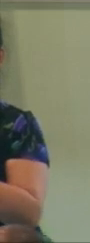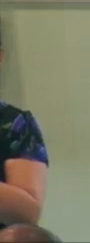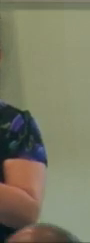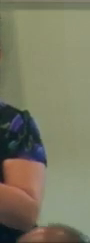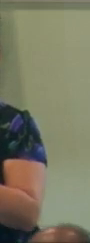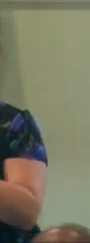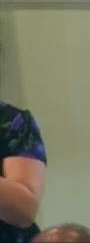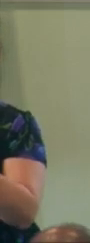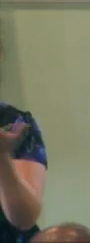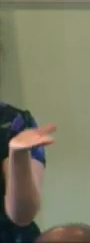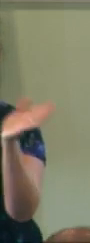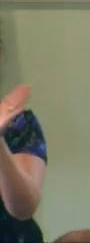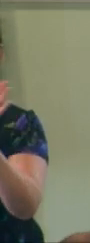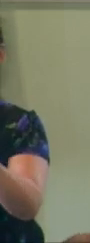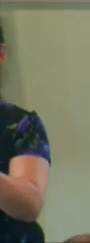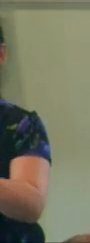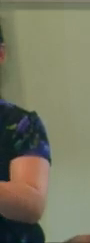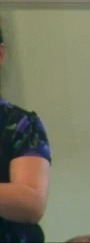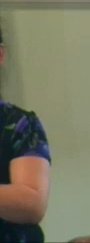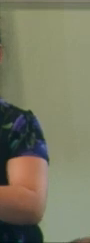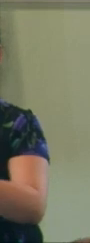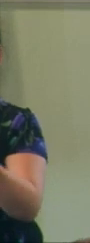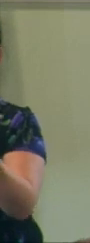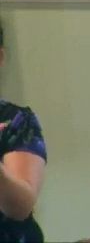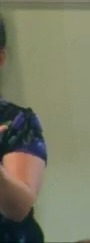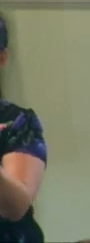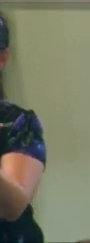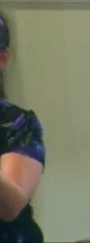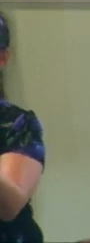His death and